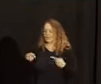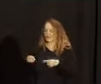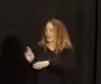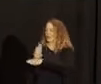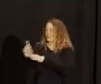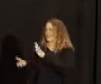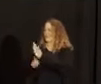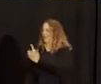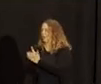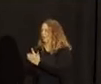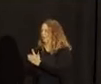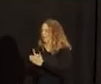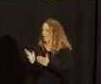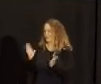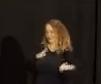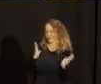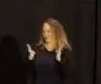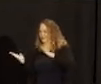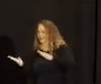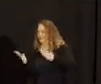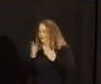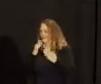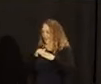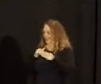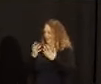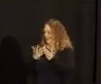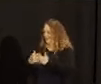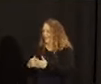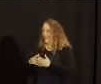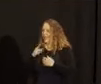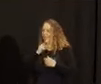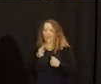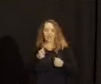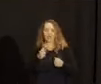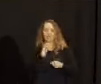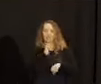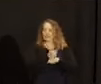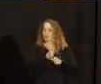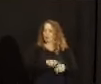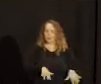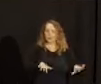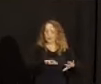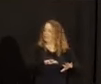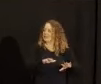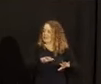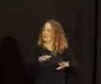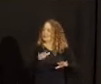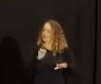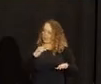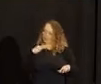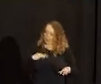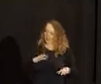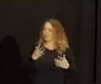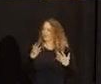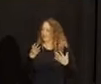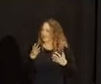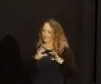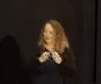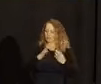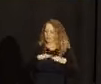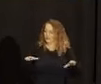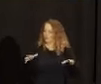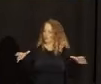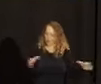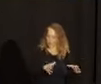business hours, and spaces that create opportunities for folks with families and children to be together in the